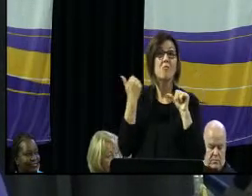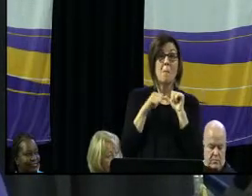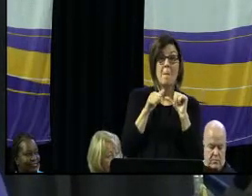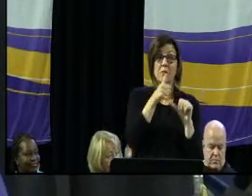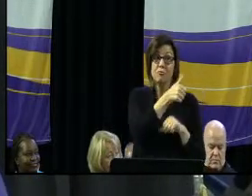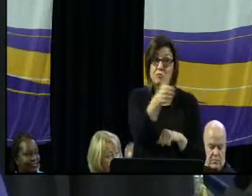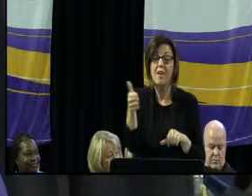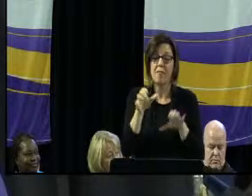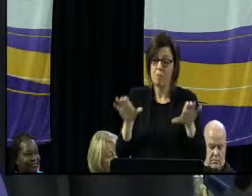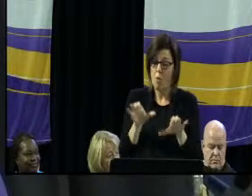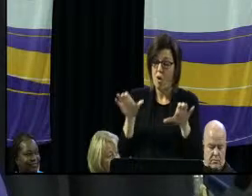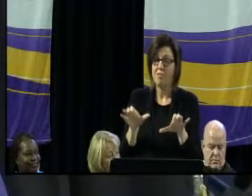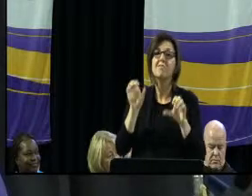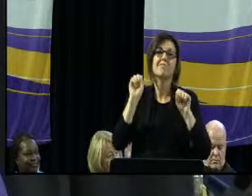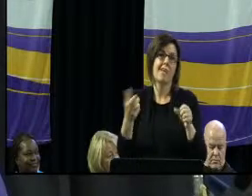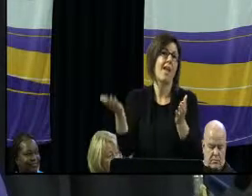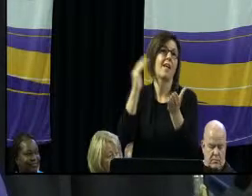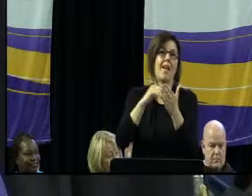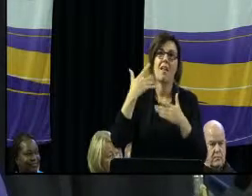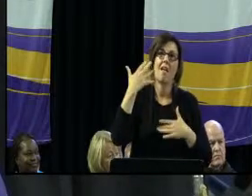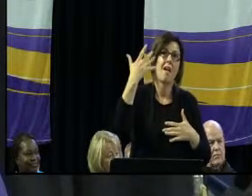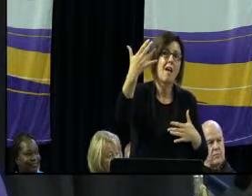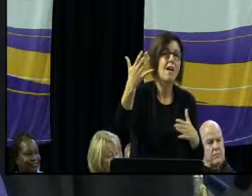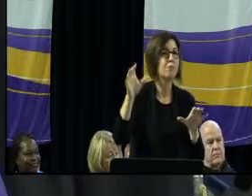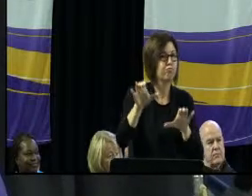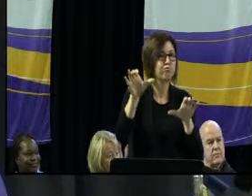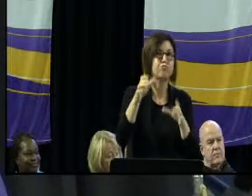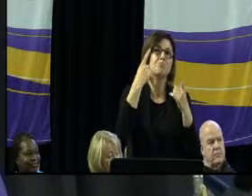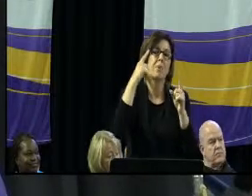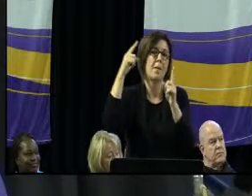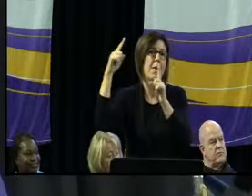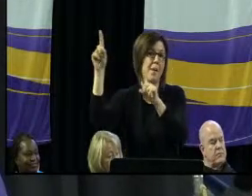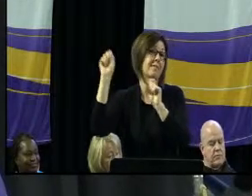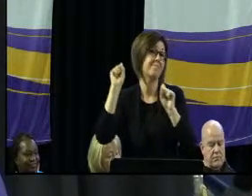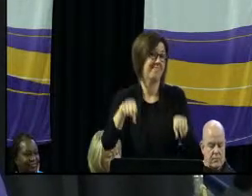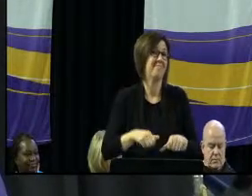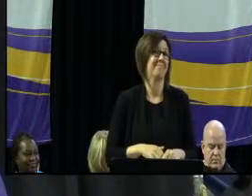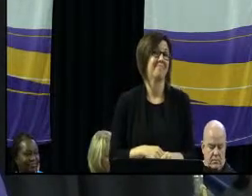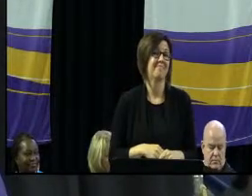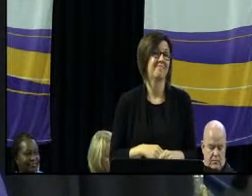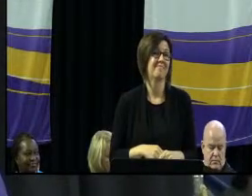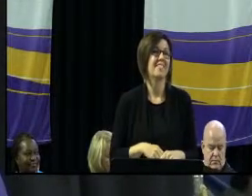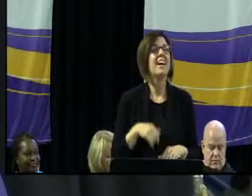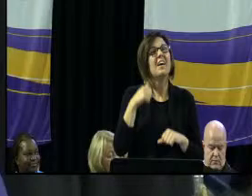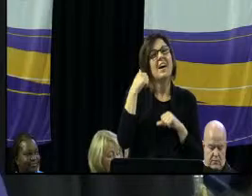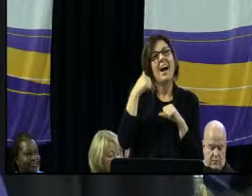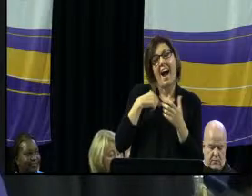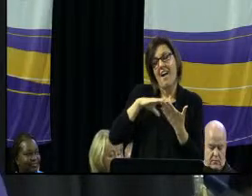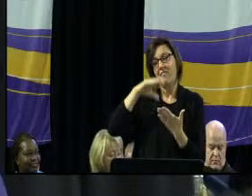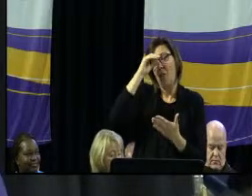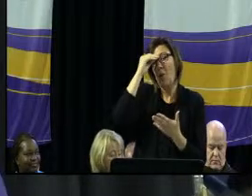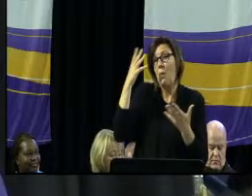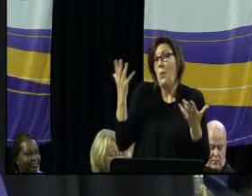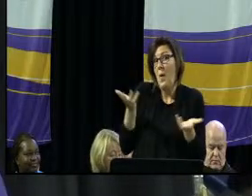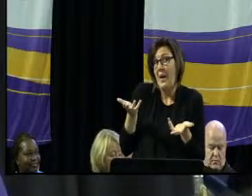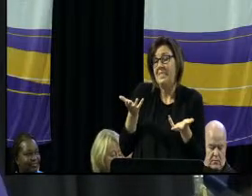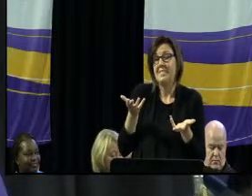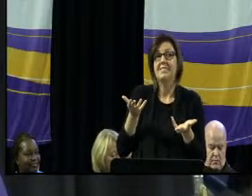that. I'd like to take this opportunity to impart on you the most significant wisdom I've gained during my time as a Wilson